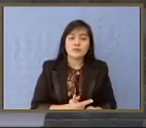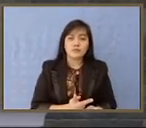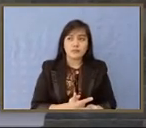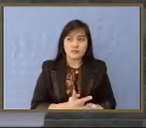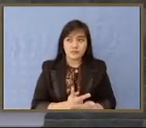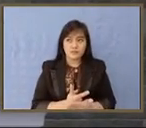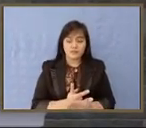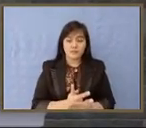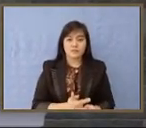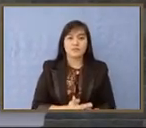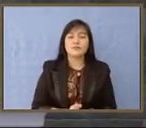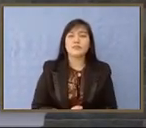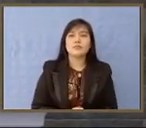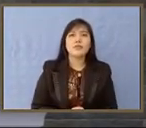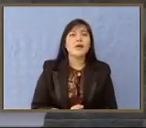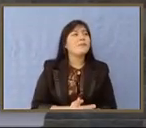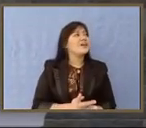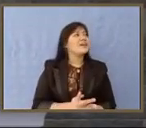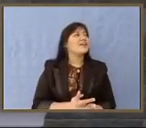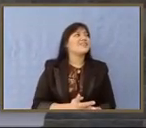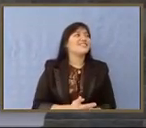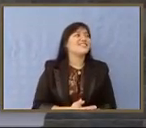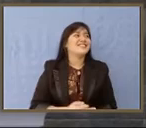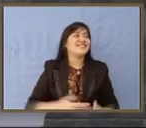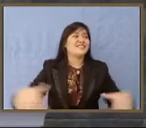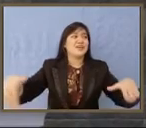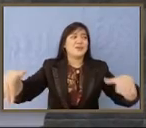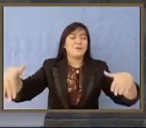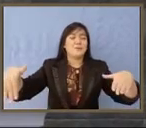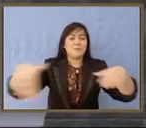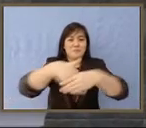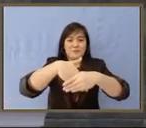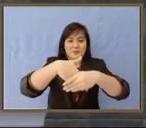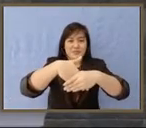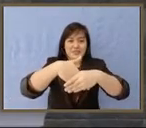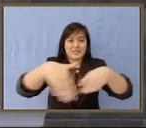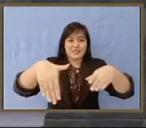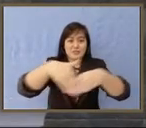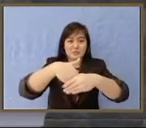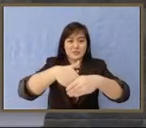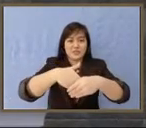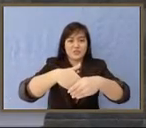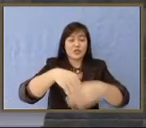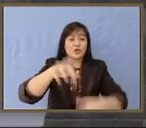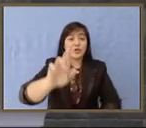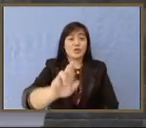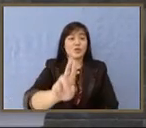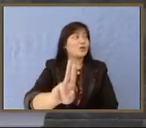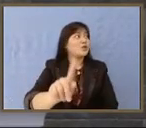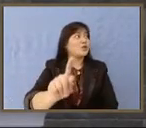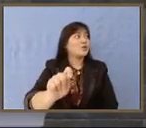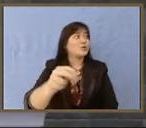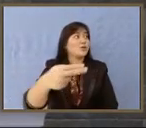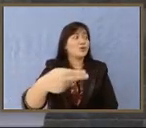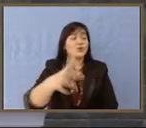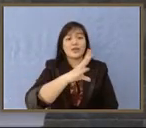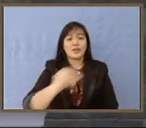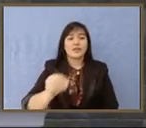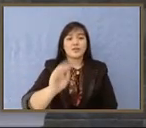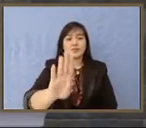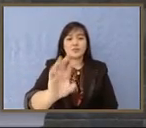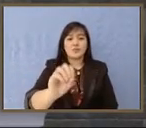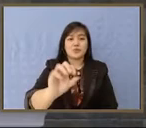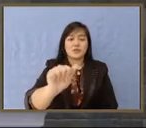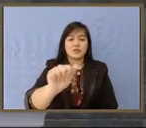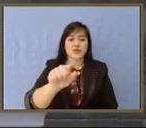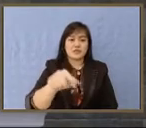makikita yung marriage ni Ruth kay Boaz. That is her marriage to Boaz. And the fifth